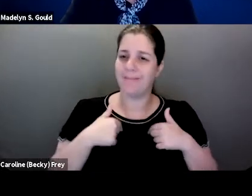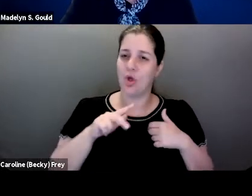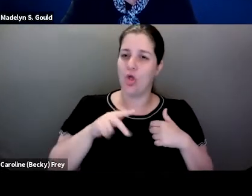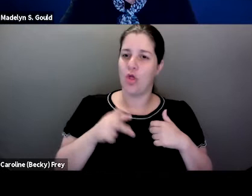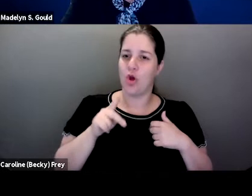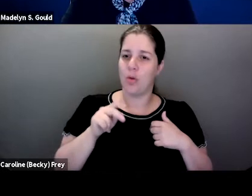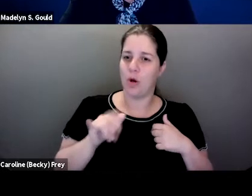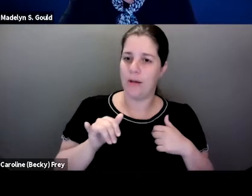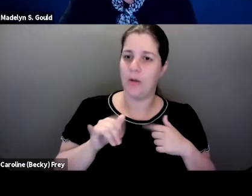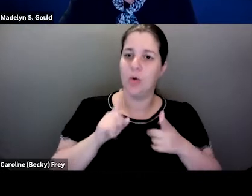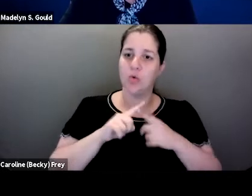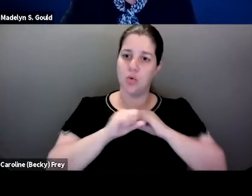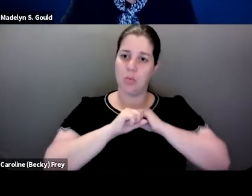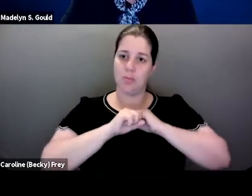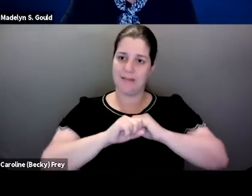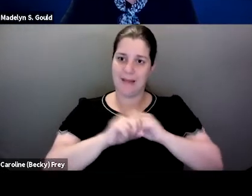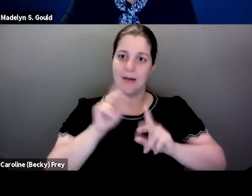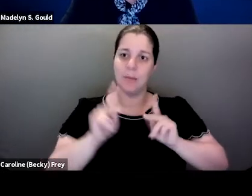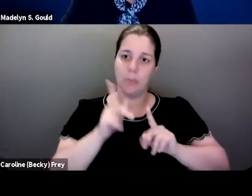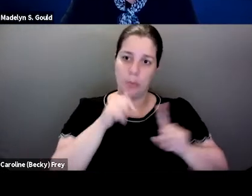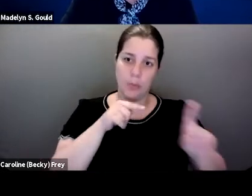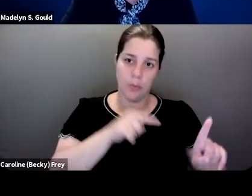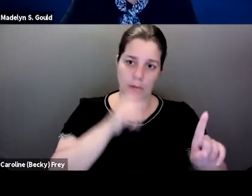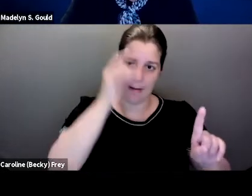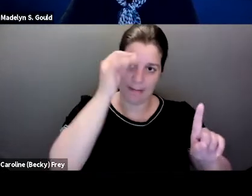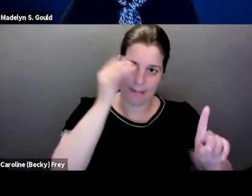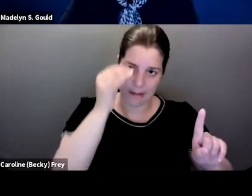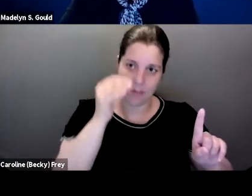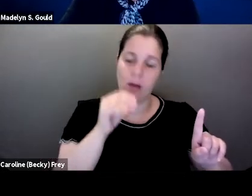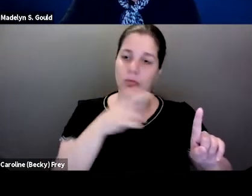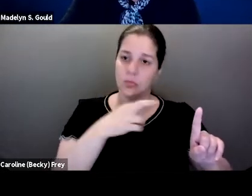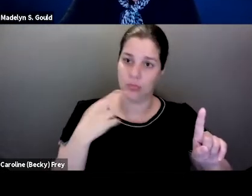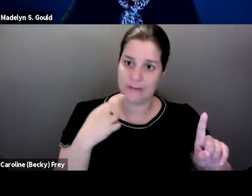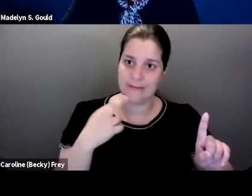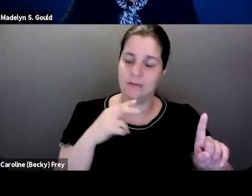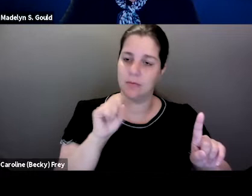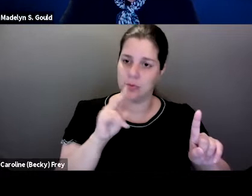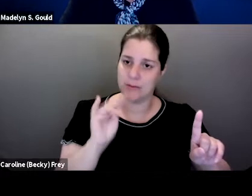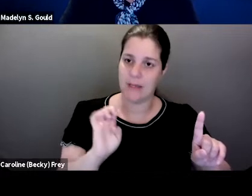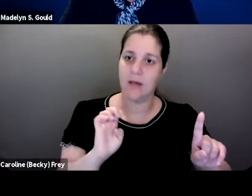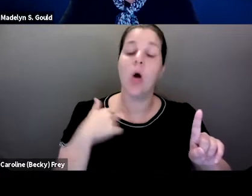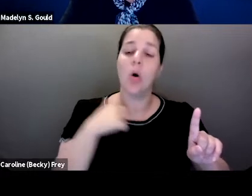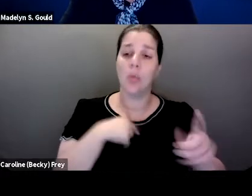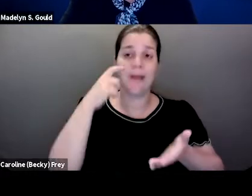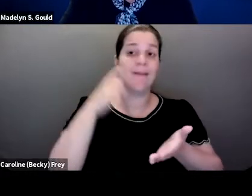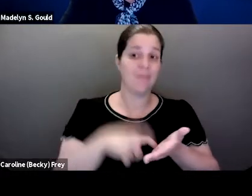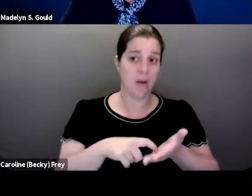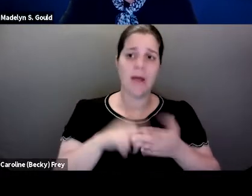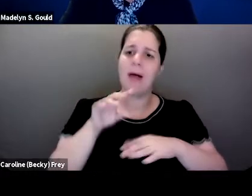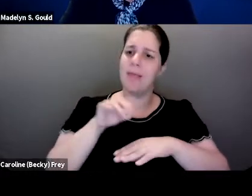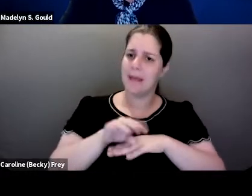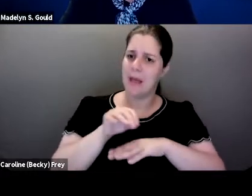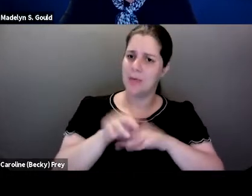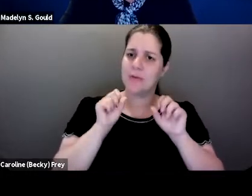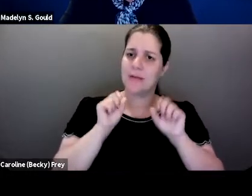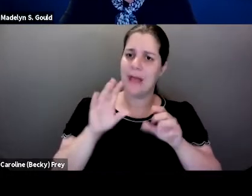to protect the folks who are at imminent risk. And that what we found is that the counselors are able to